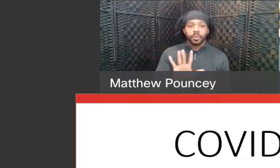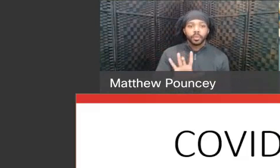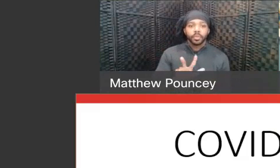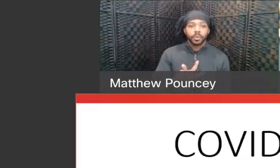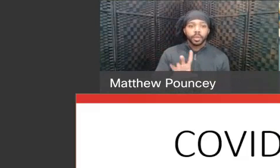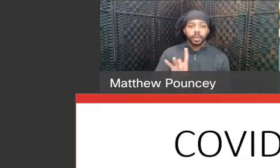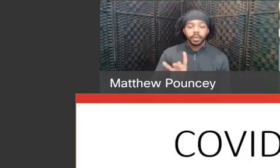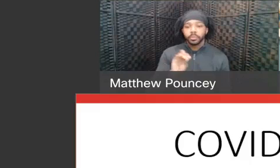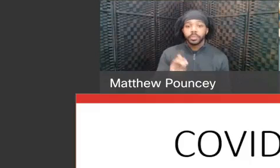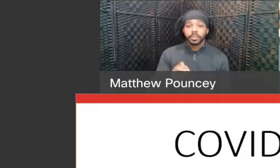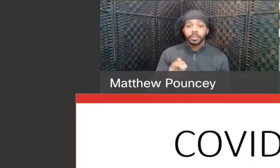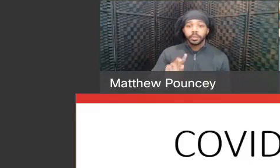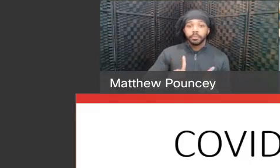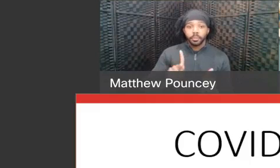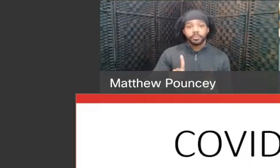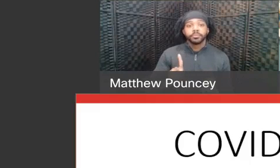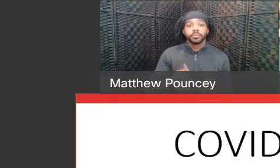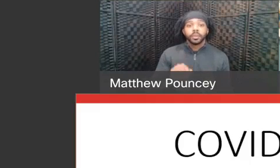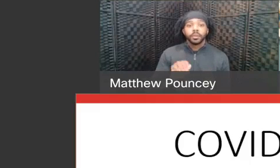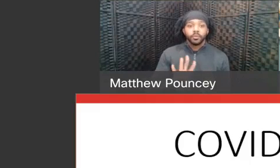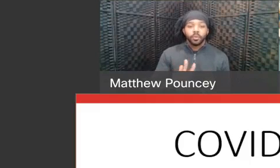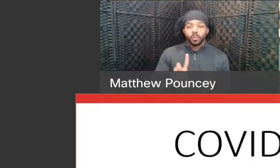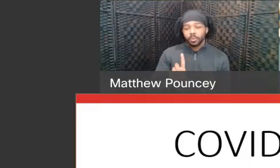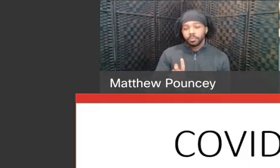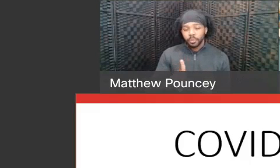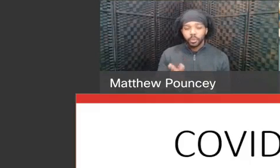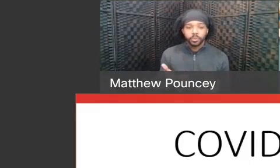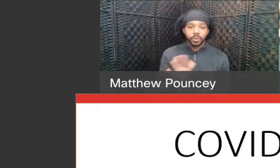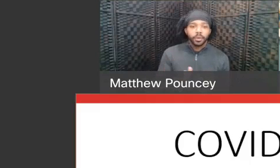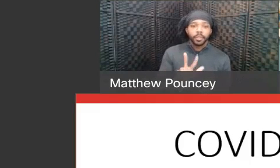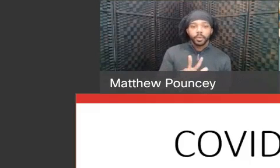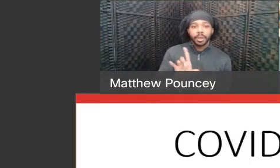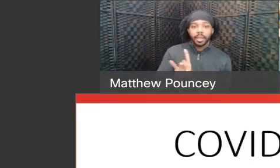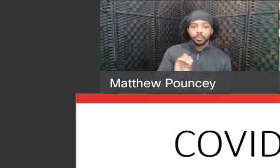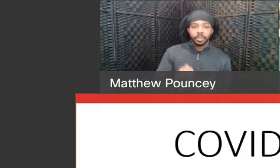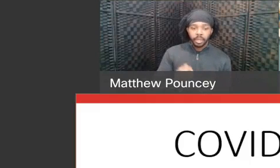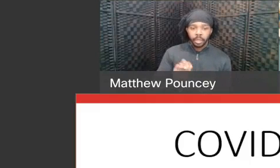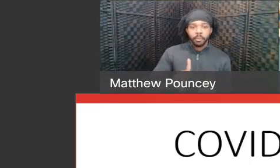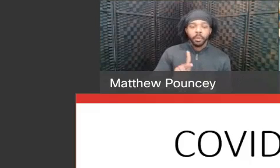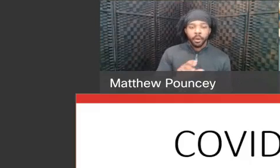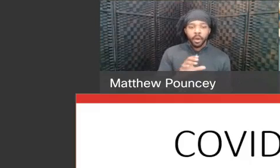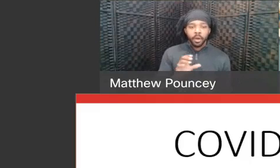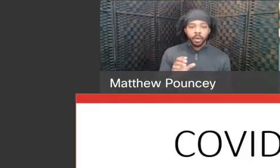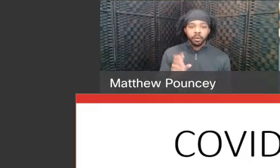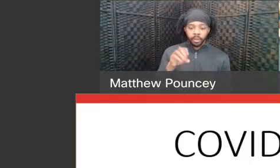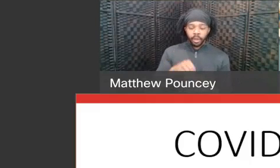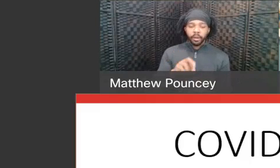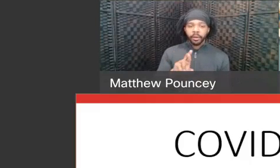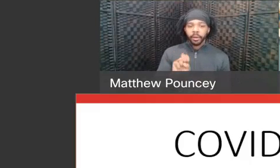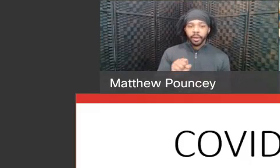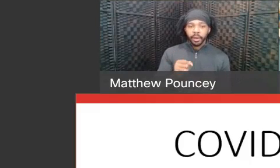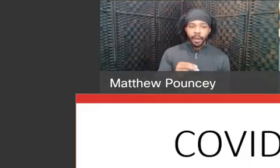of people. 41 people is about 38% of people in residential